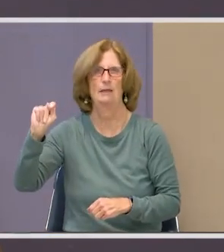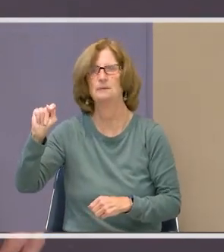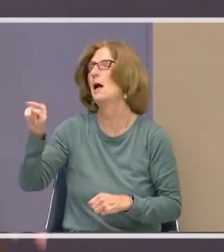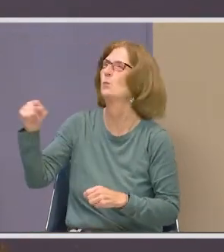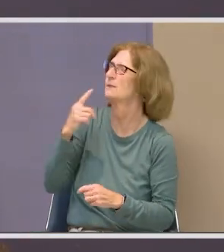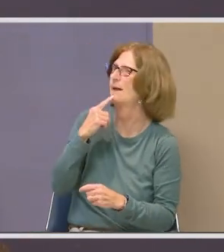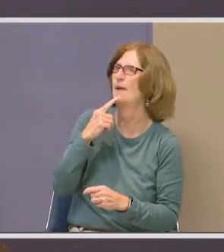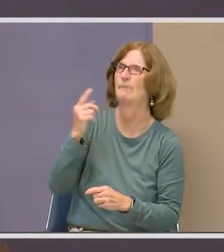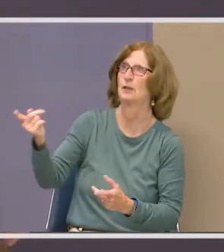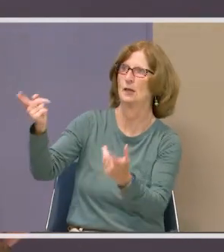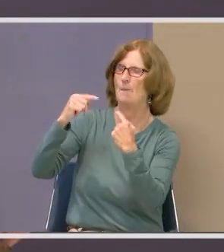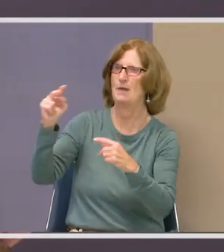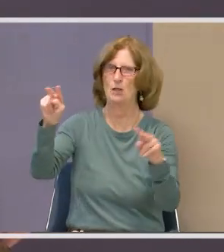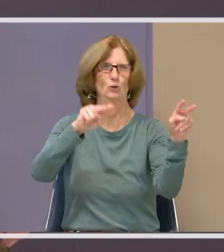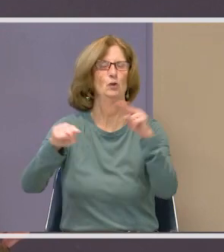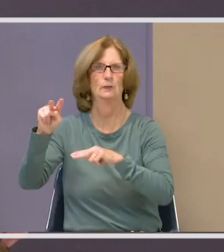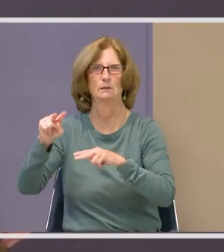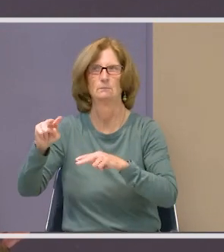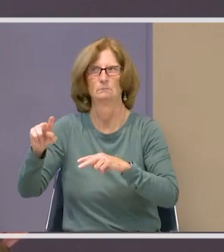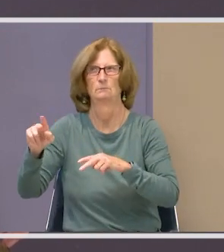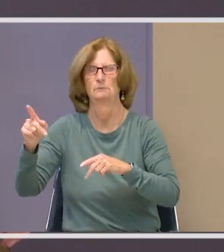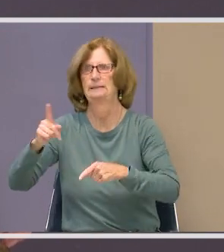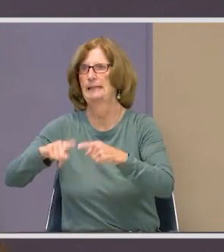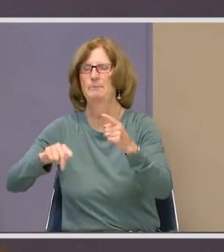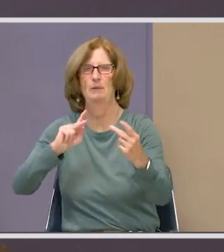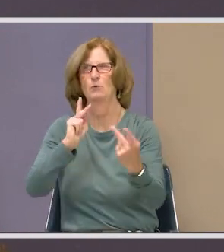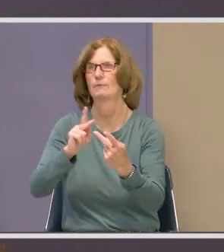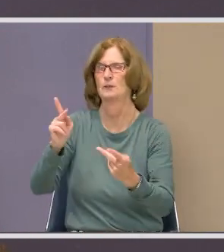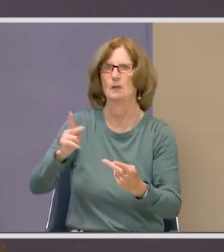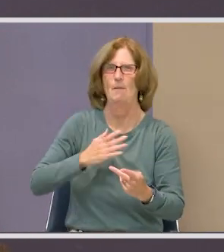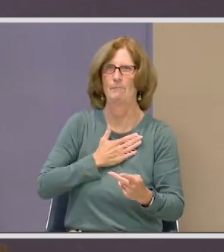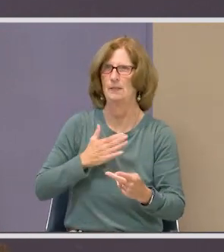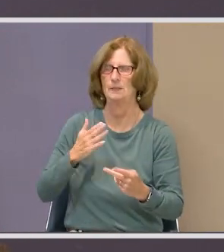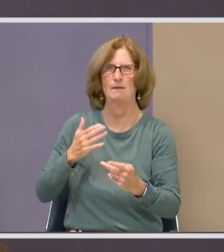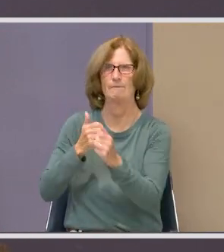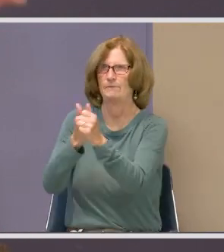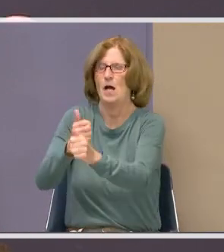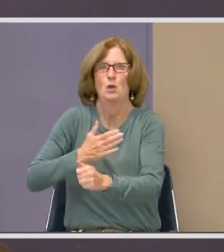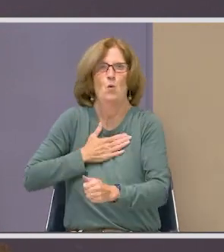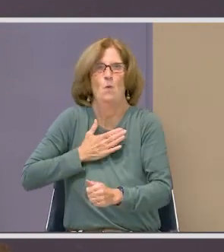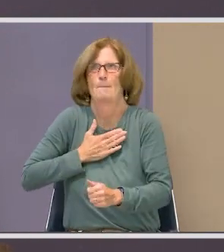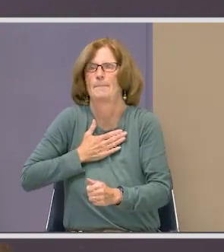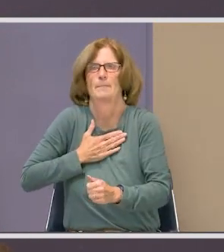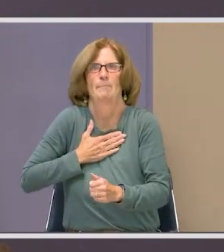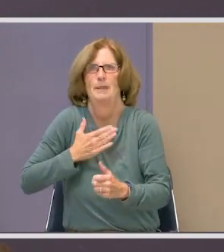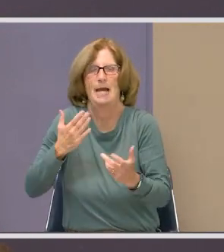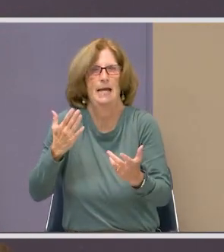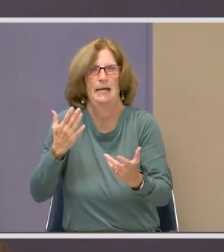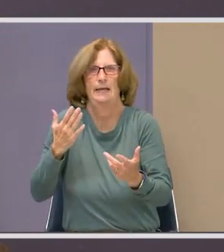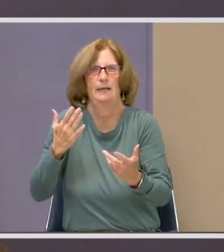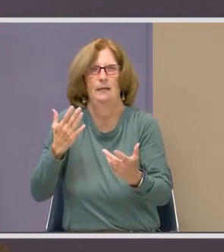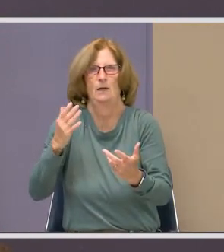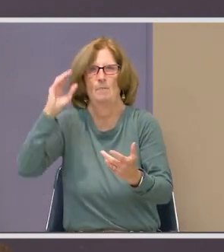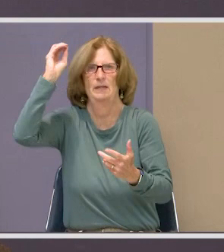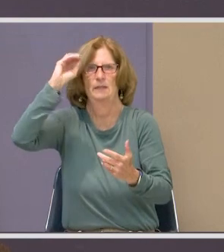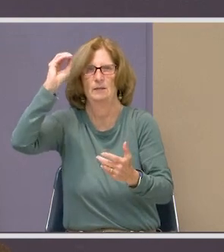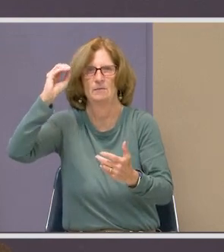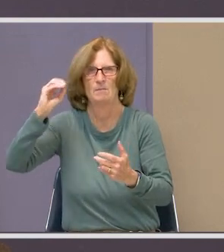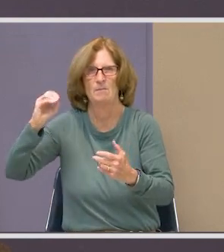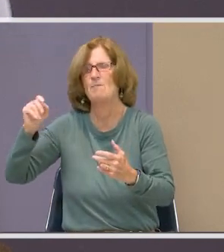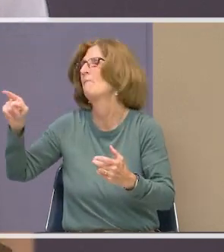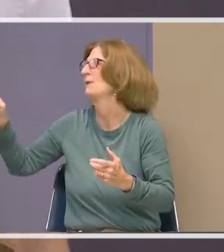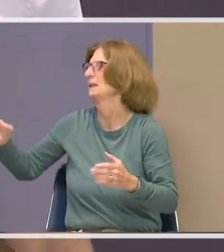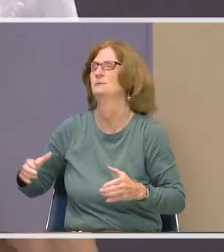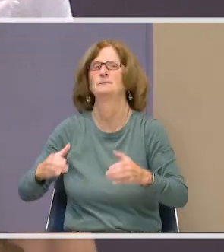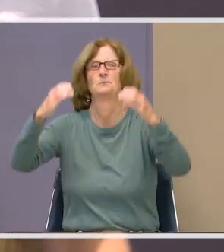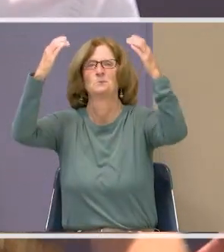them to move controller cabins. Like, I can't be perfect, but if it's by a window, you don't want it by your window. I don't want it by my window. So I think about that. God would get you for it.